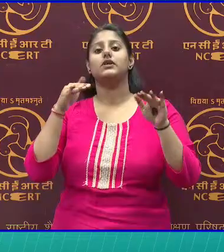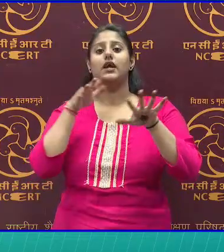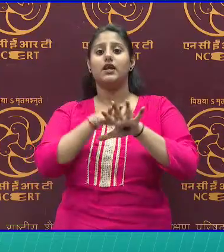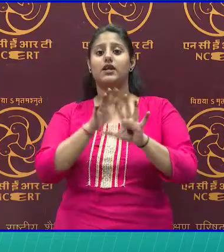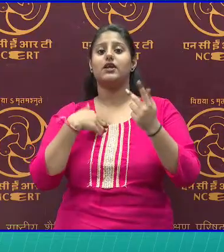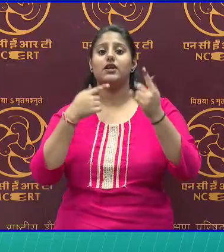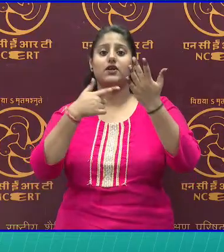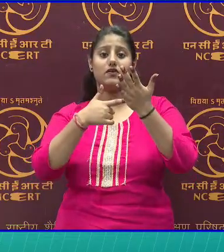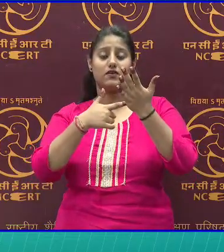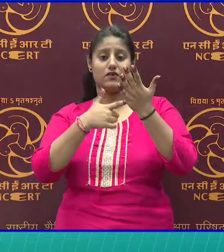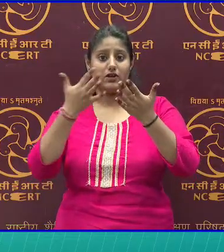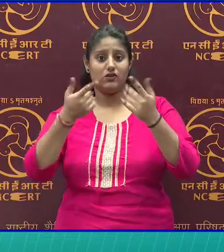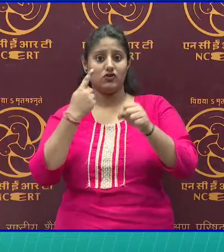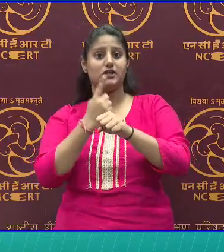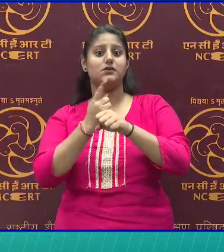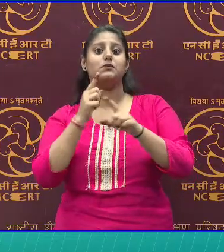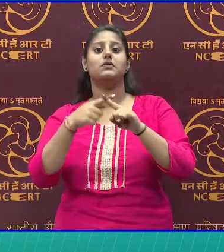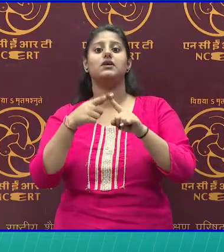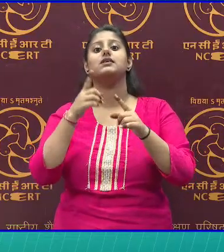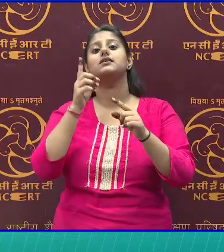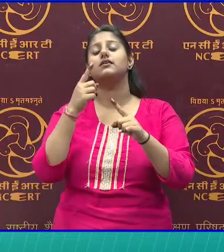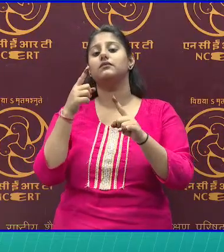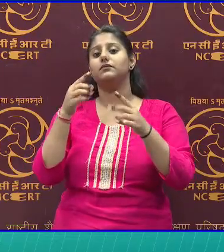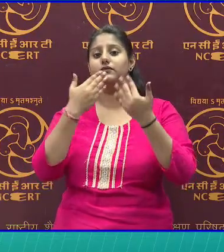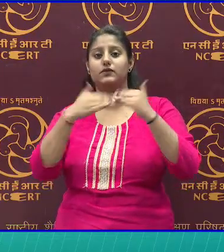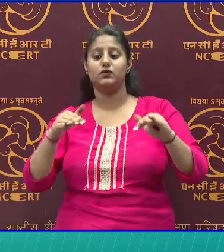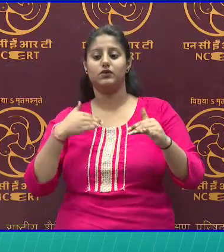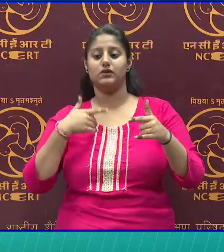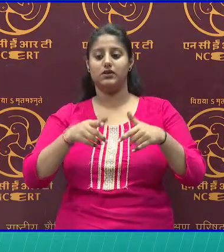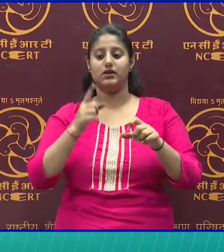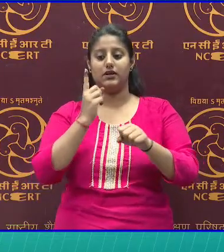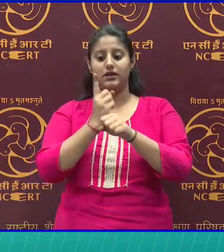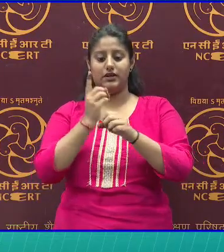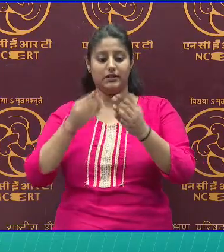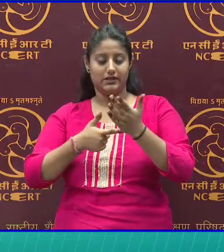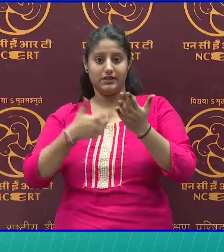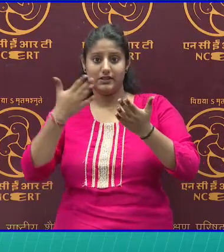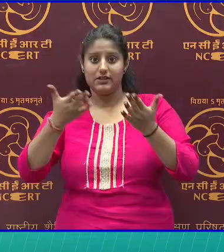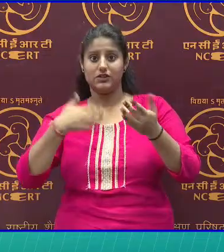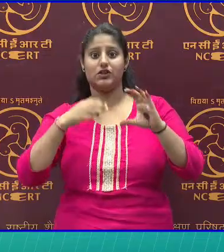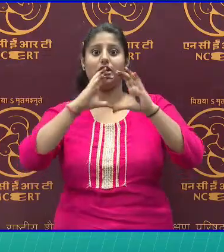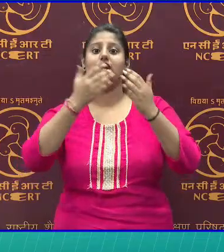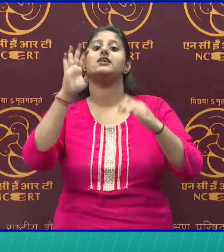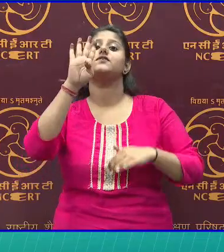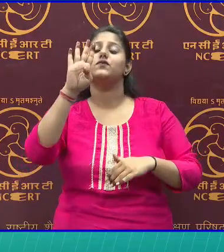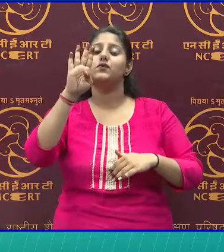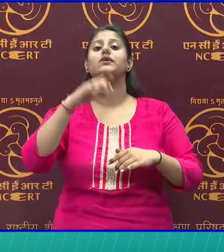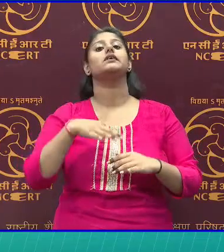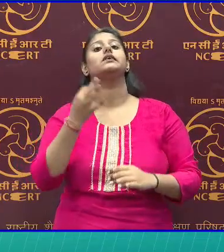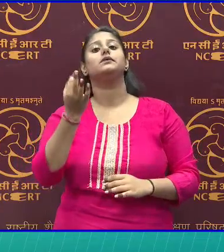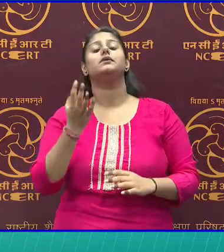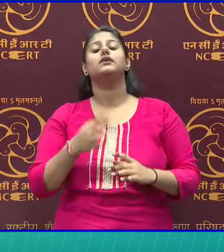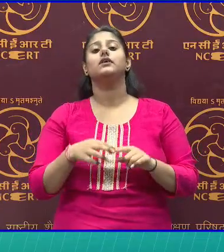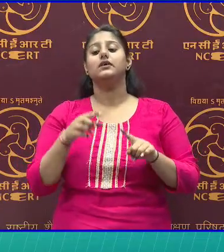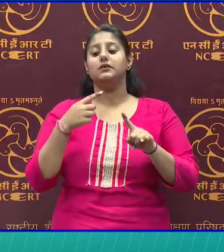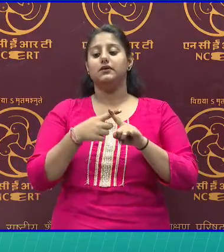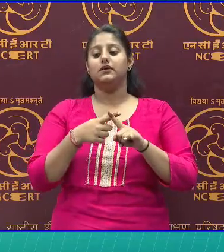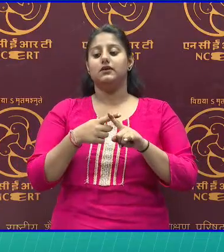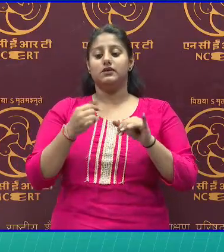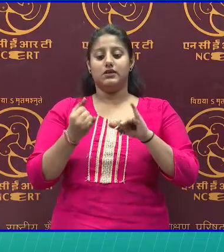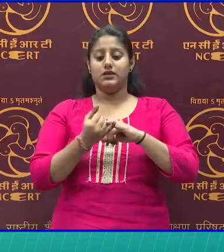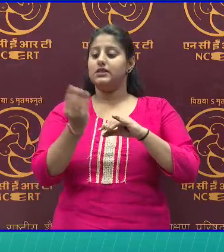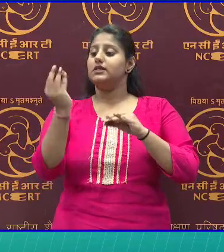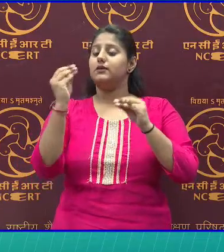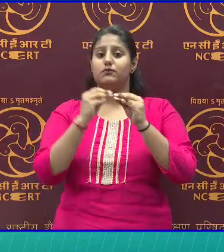teachers and children of our country, especially who are studying and teaching in grade 4. As you said, the